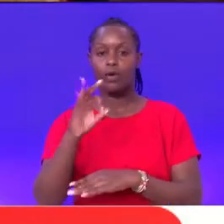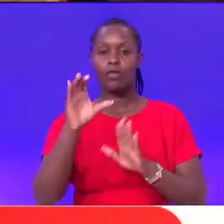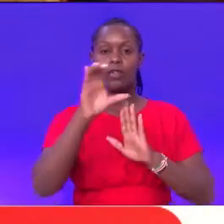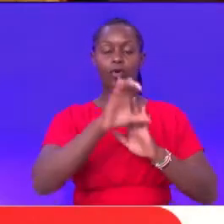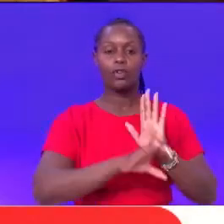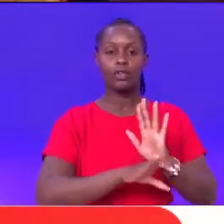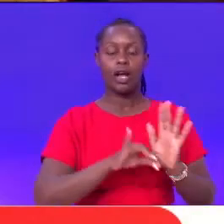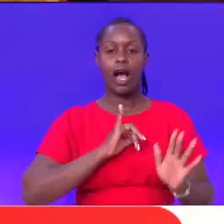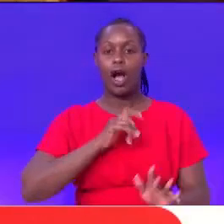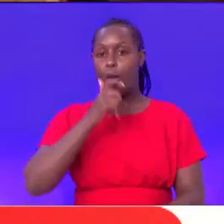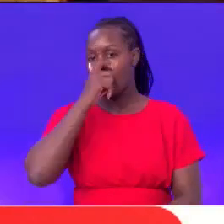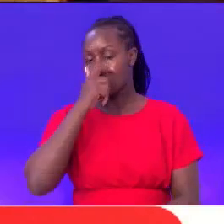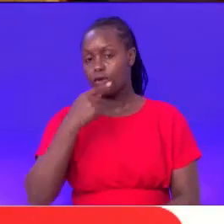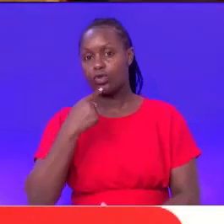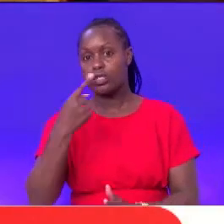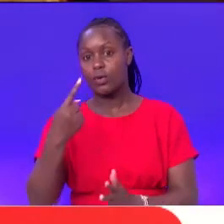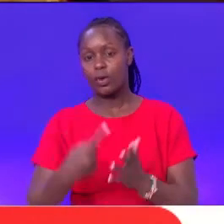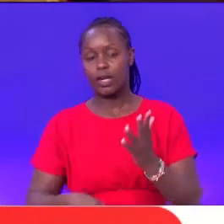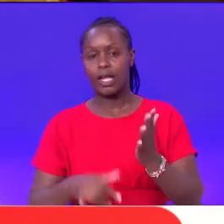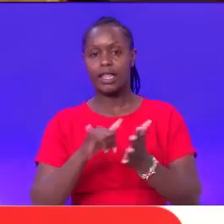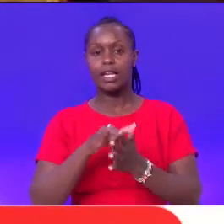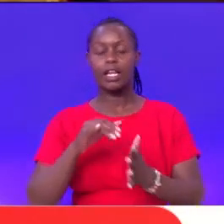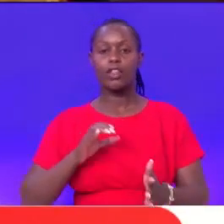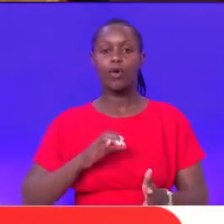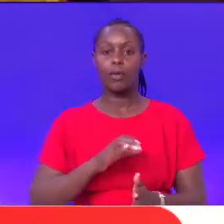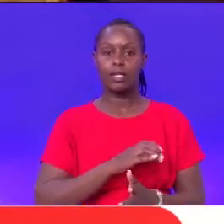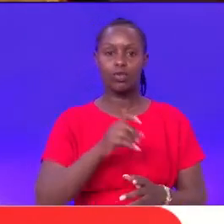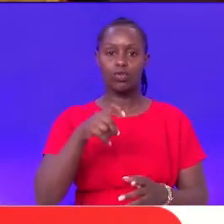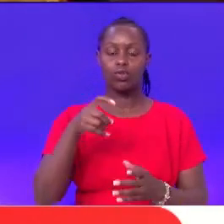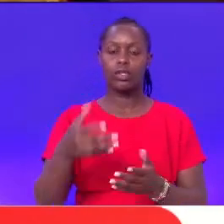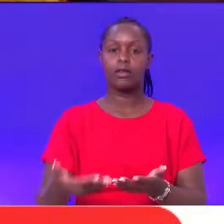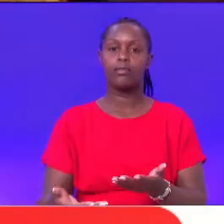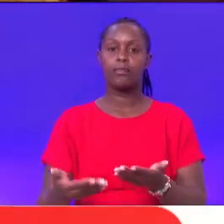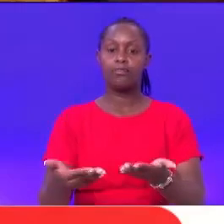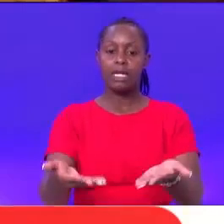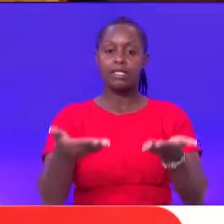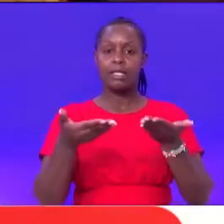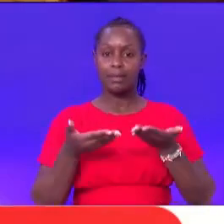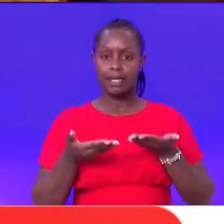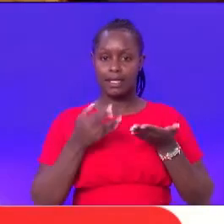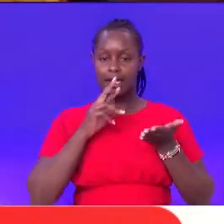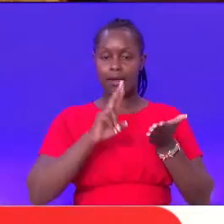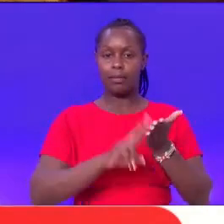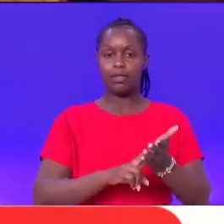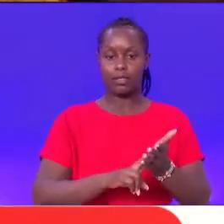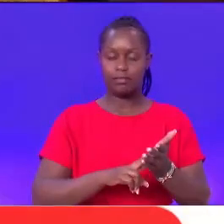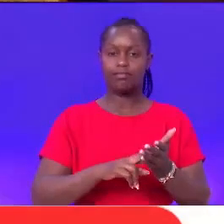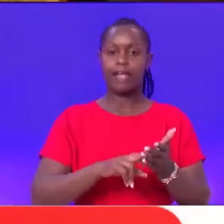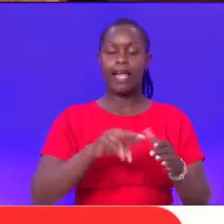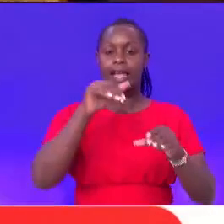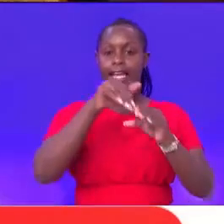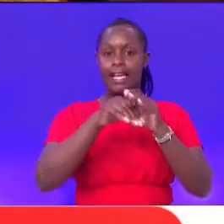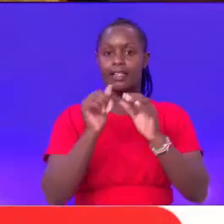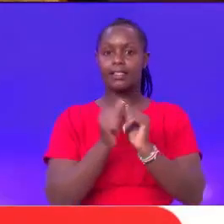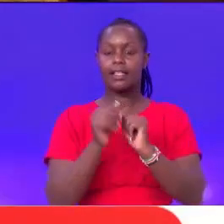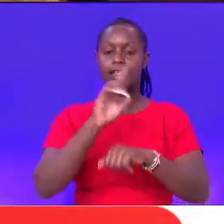wish to reiterate that the committee should submit its report to the House within 10 days of its